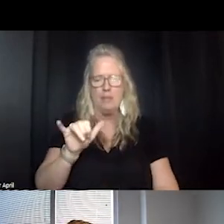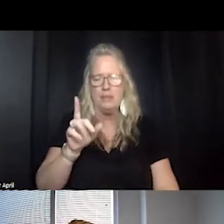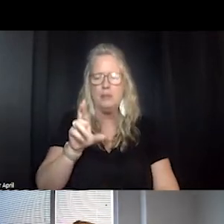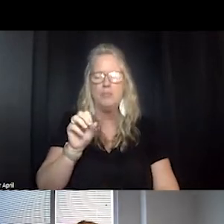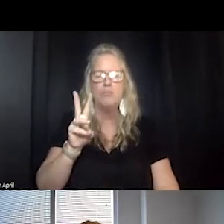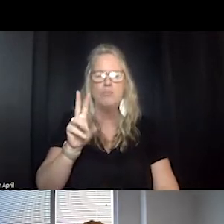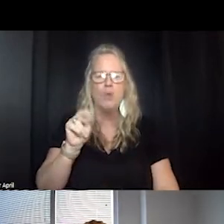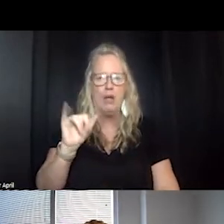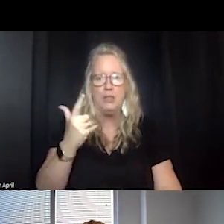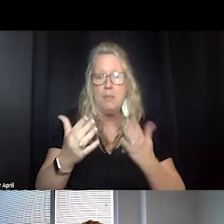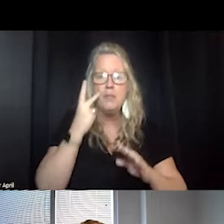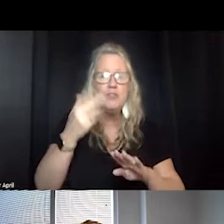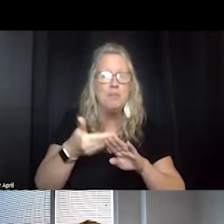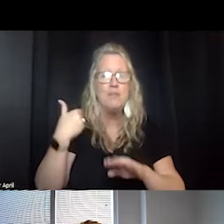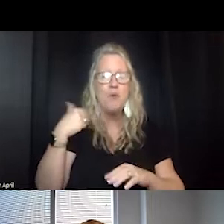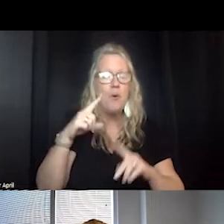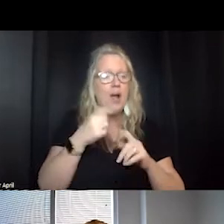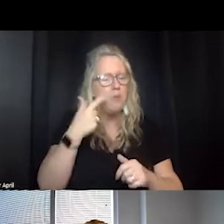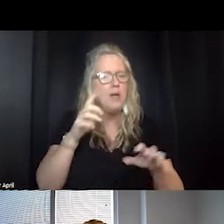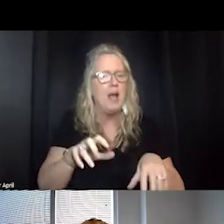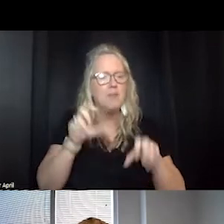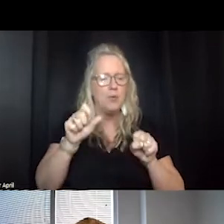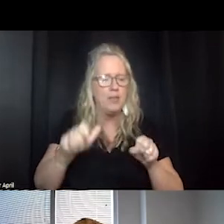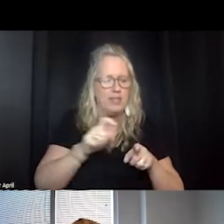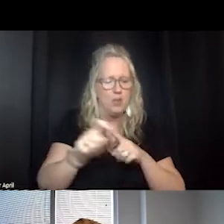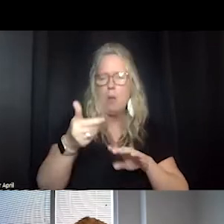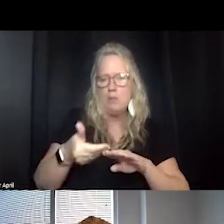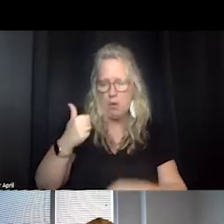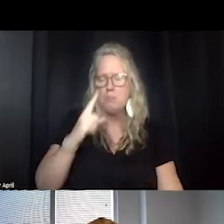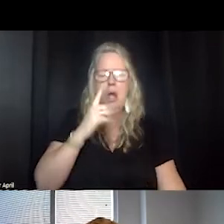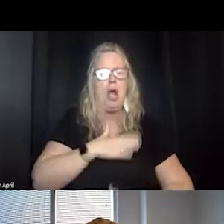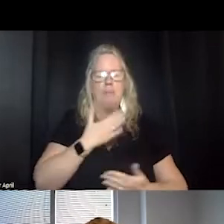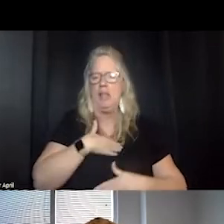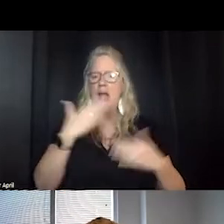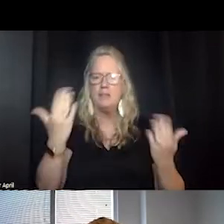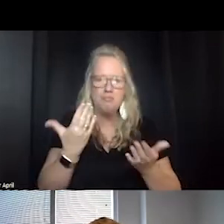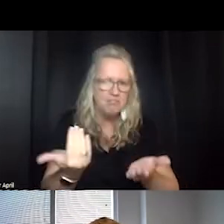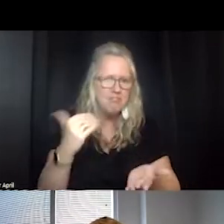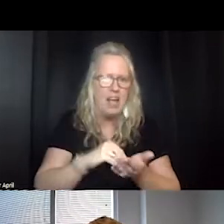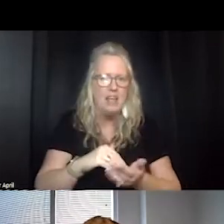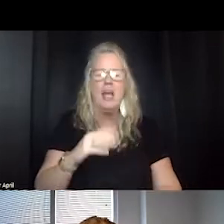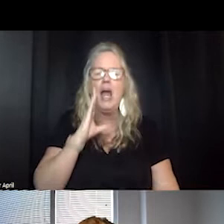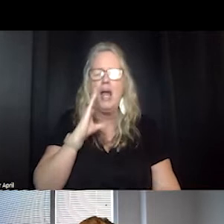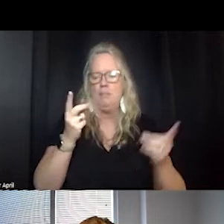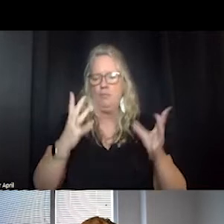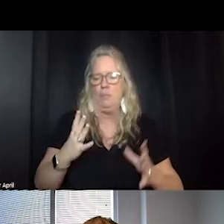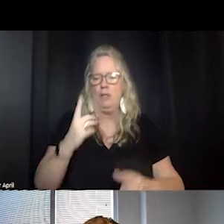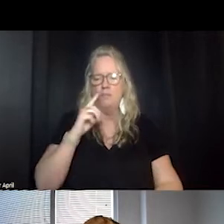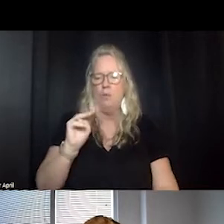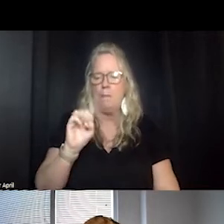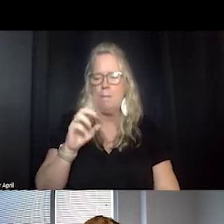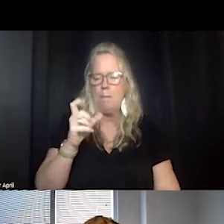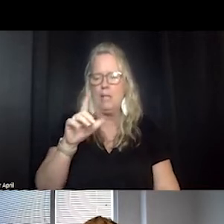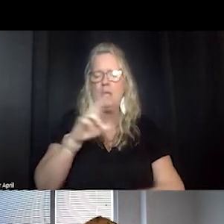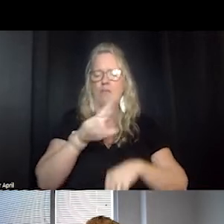have seen me before when I've had the pleasure of hosting these calls, but glad to be back. I am the Director of Medicaid Programming at the